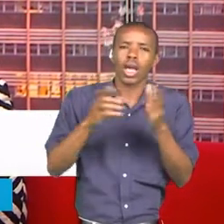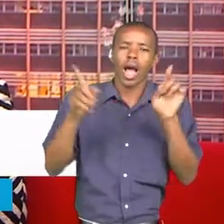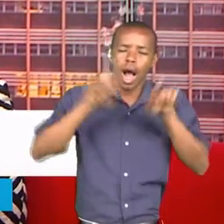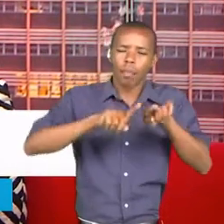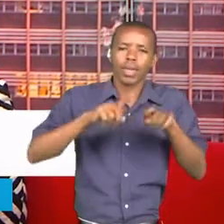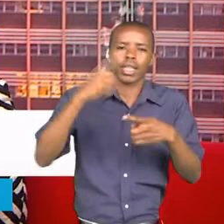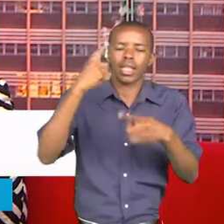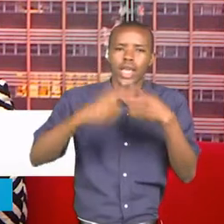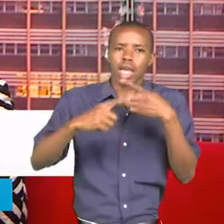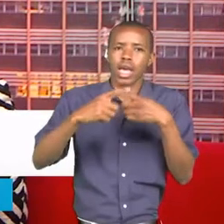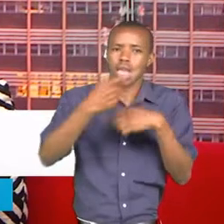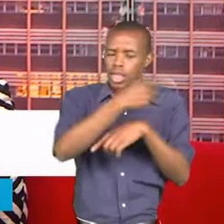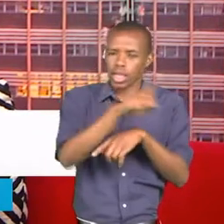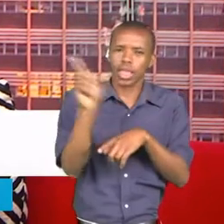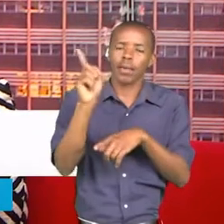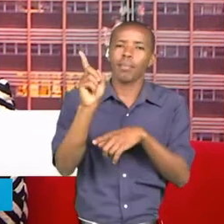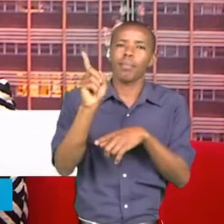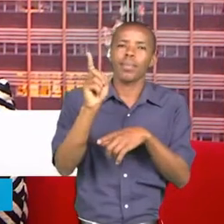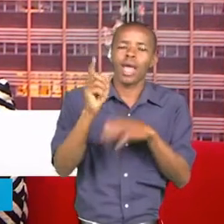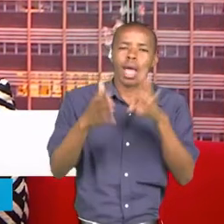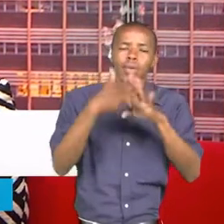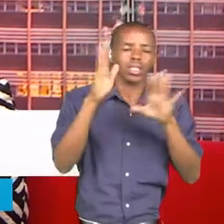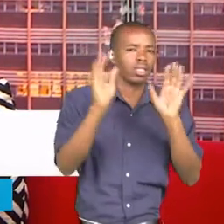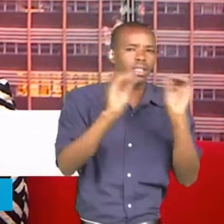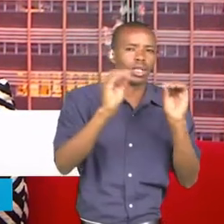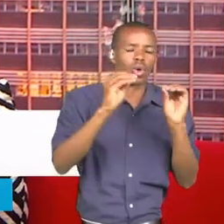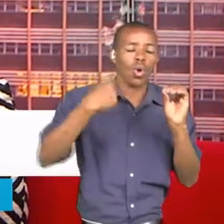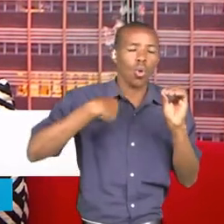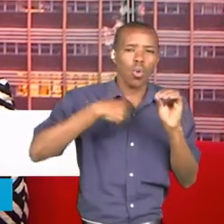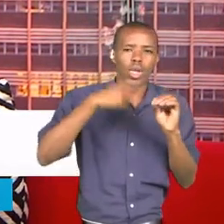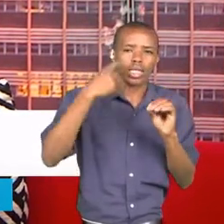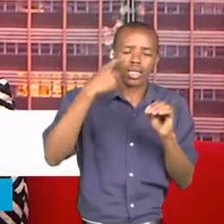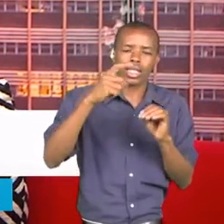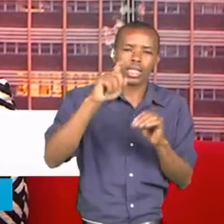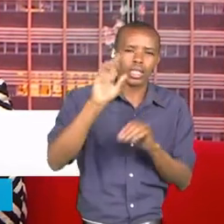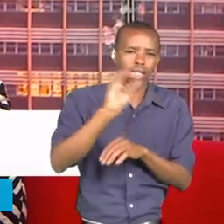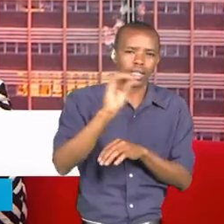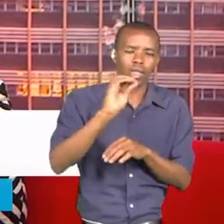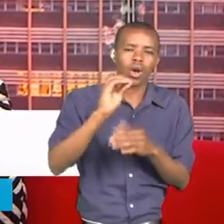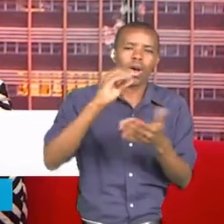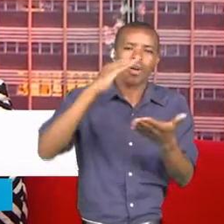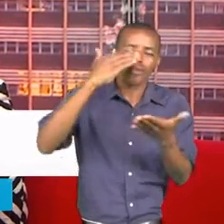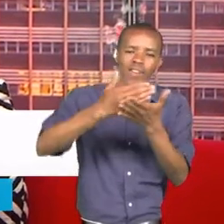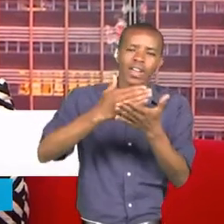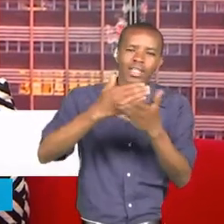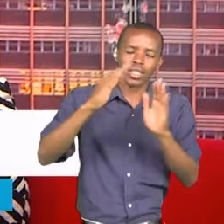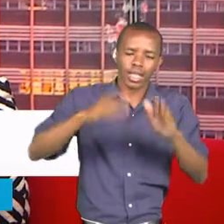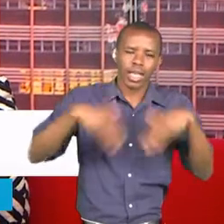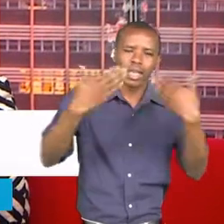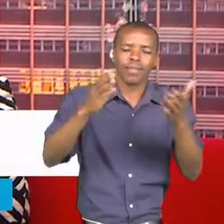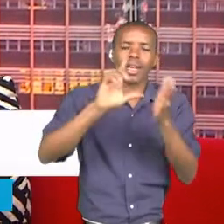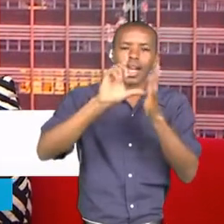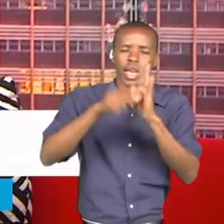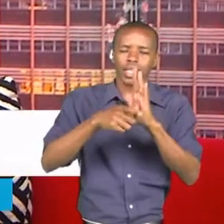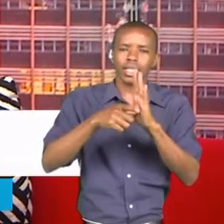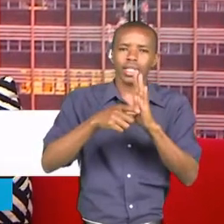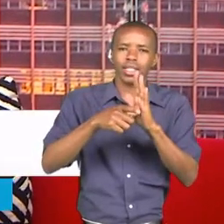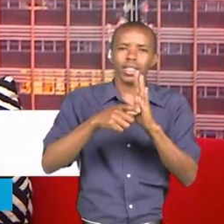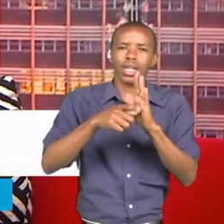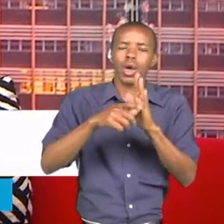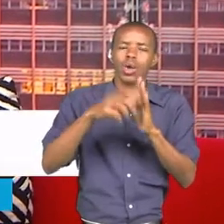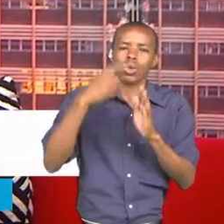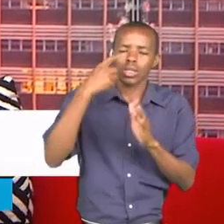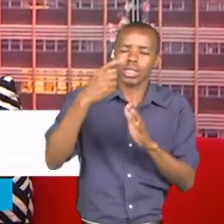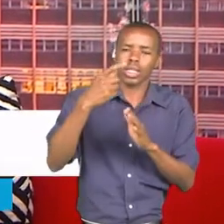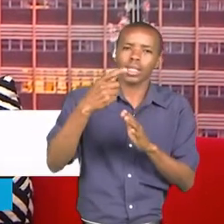year. So to them, it should not have been an emergency. We should not see funds being released late in the day because they knew this thing